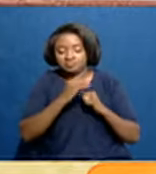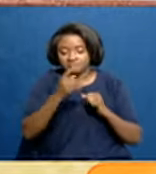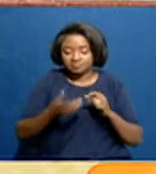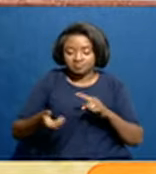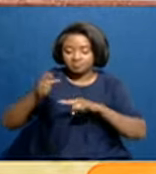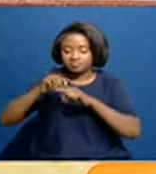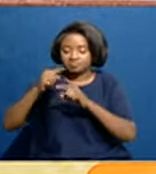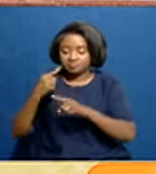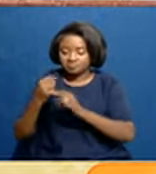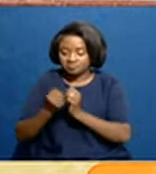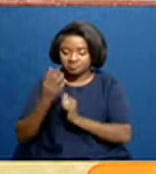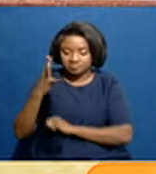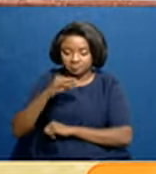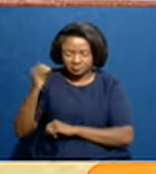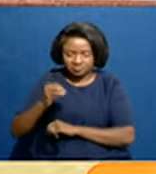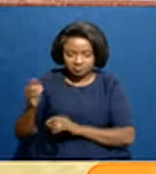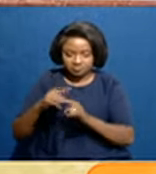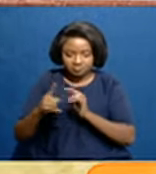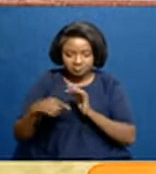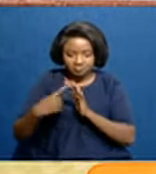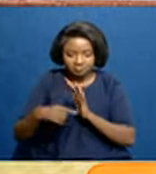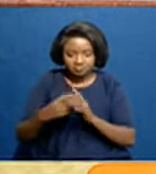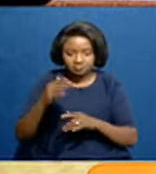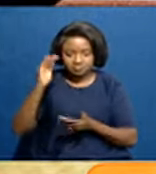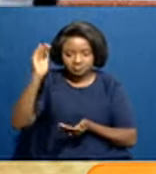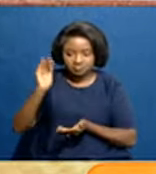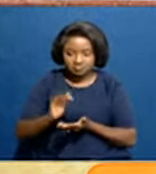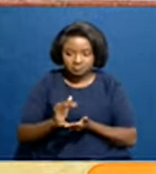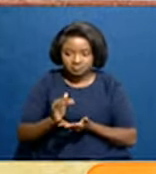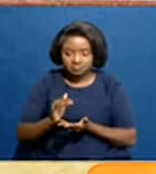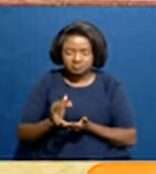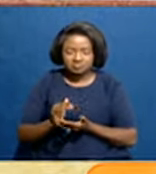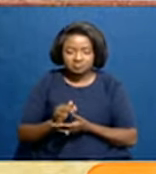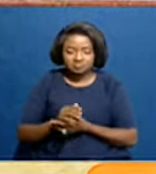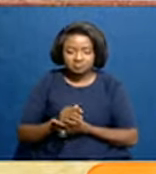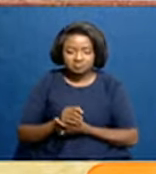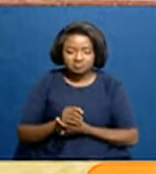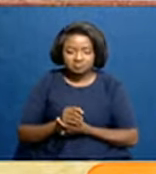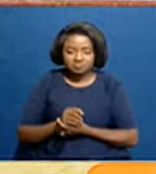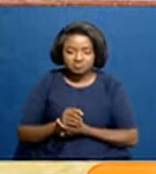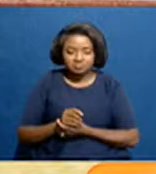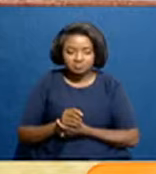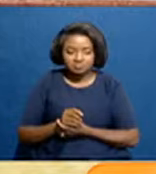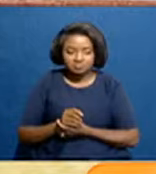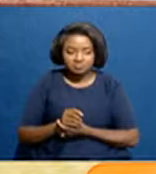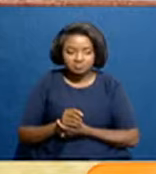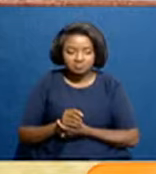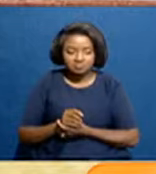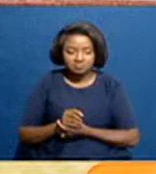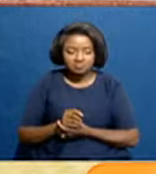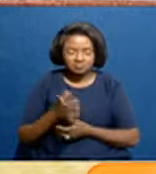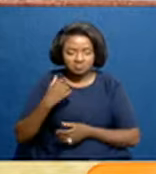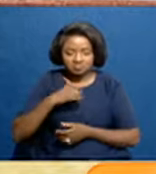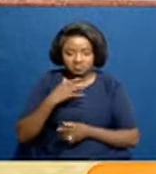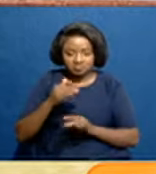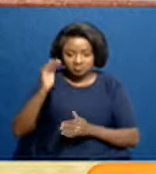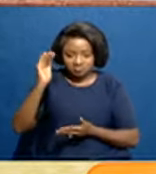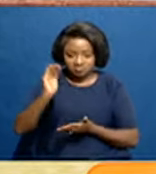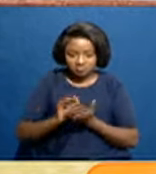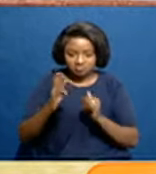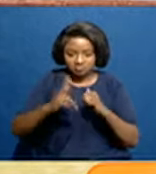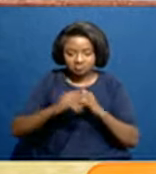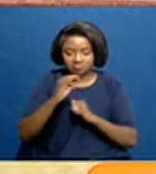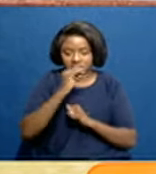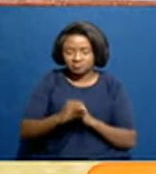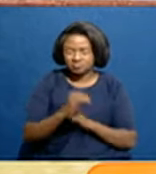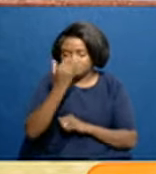actually went down. Okay, instead of going to 14, we actually went down from 7%. Why?